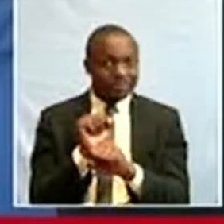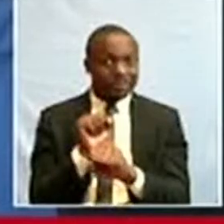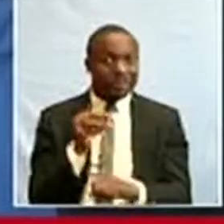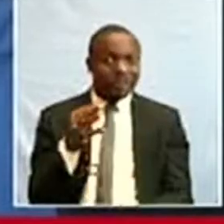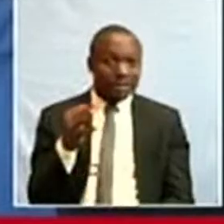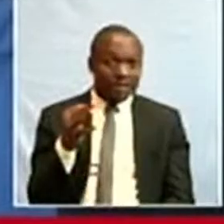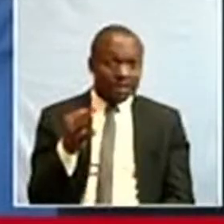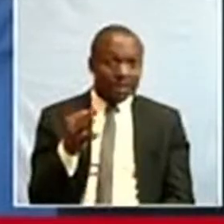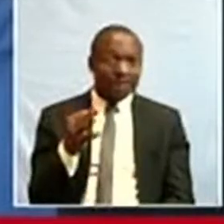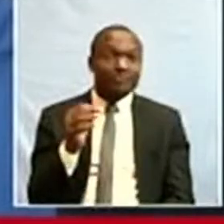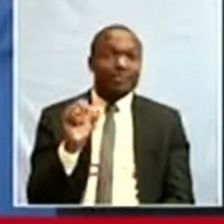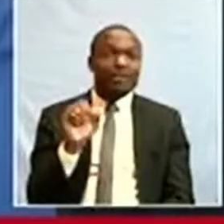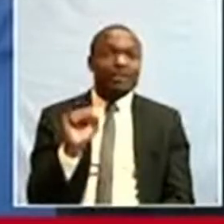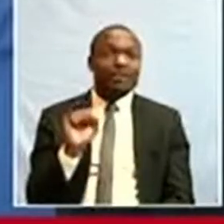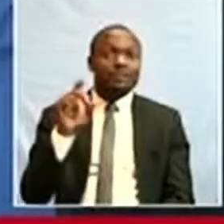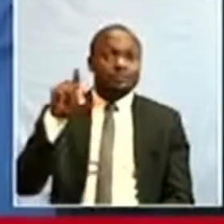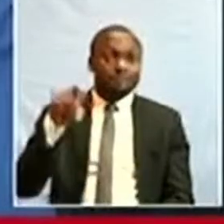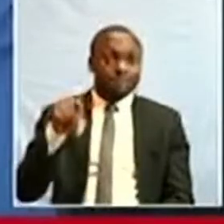FSEMIS,